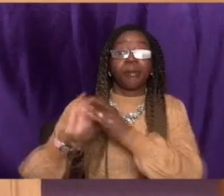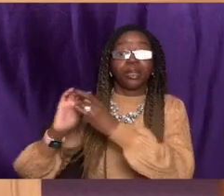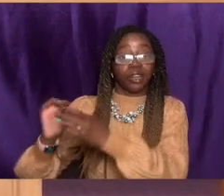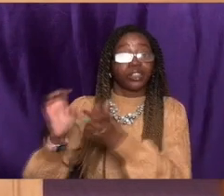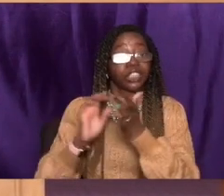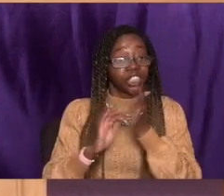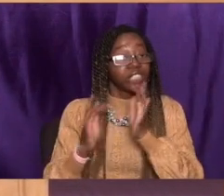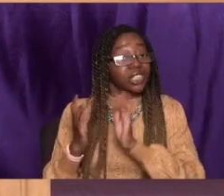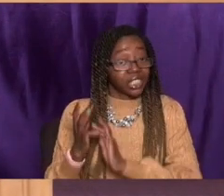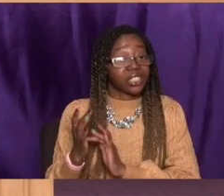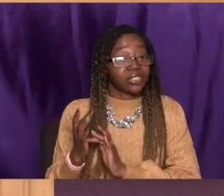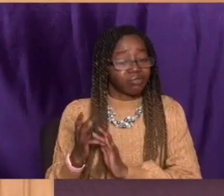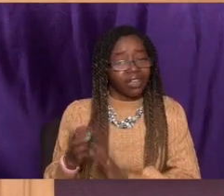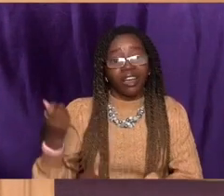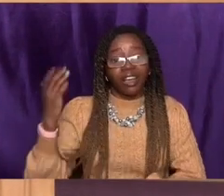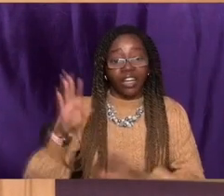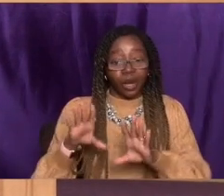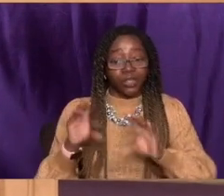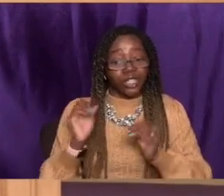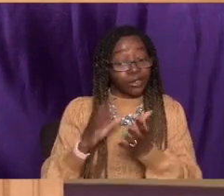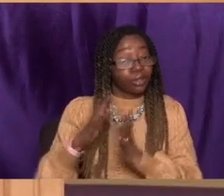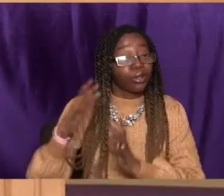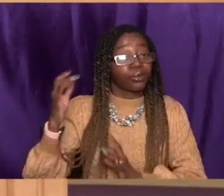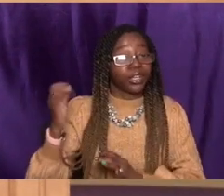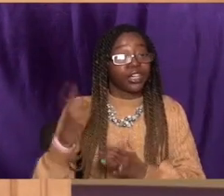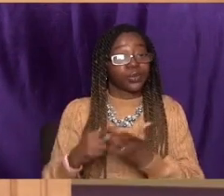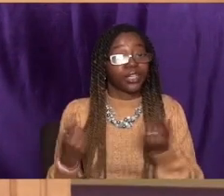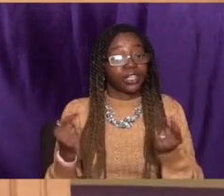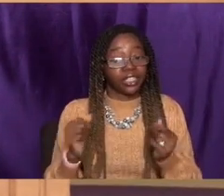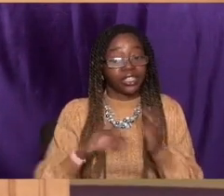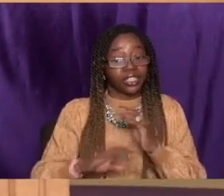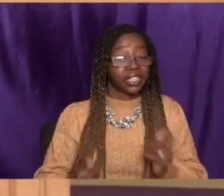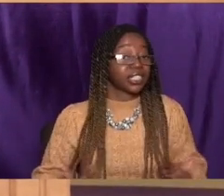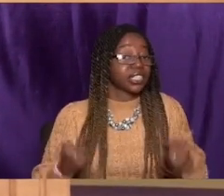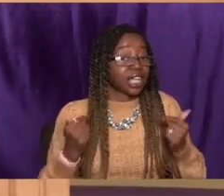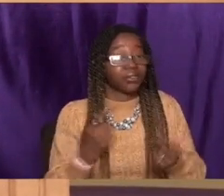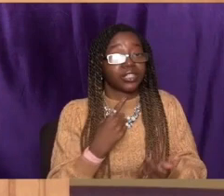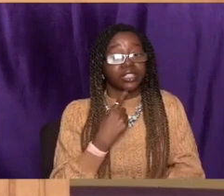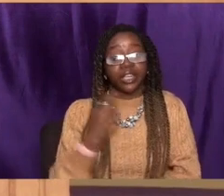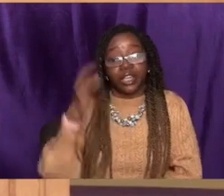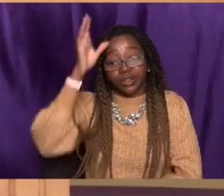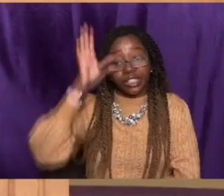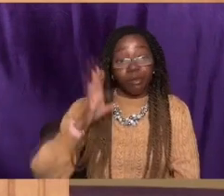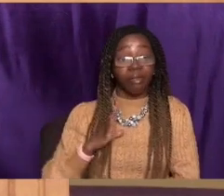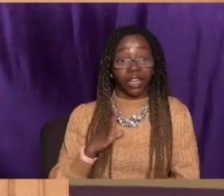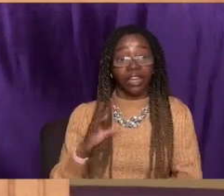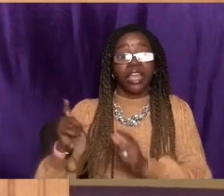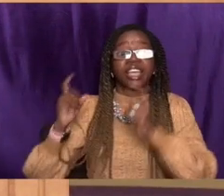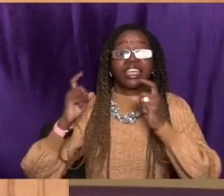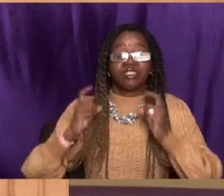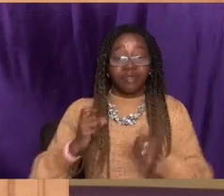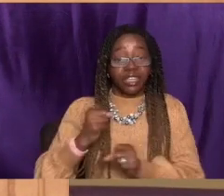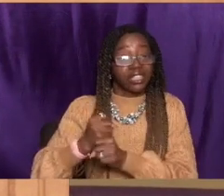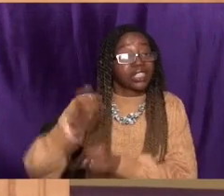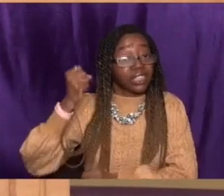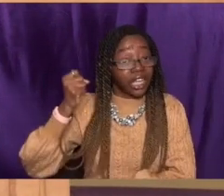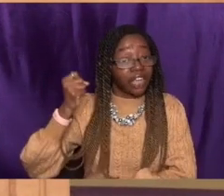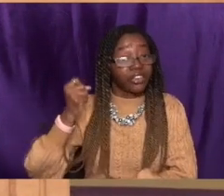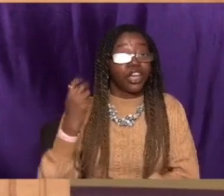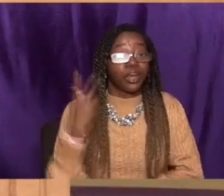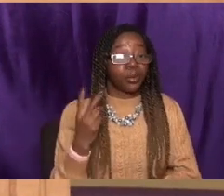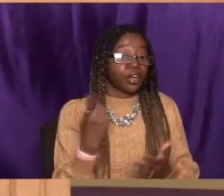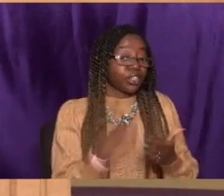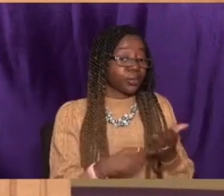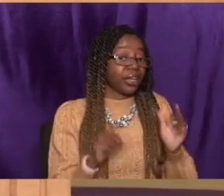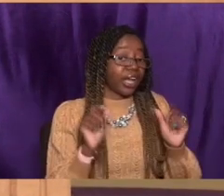him. God gets the credit, and that's exactly what he does in Moses' life. He says to Moses, give me the staff and watch what